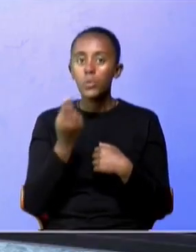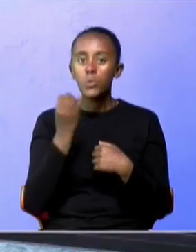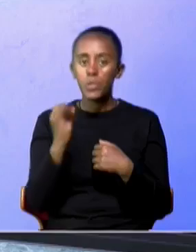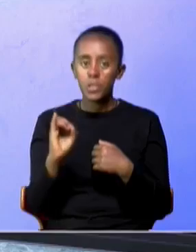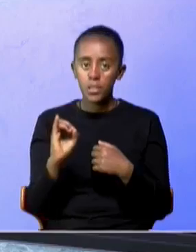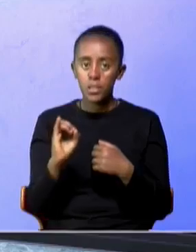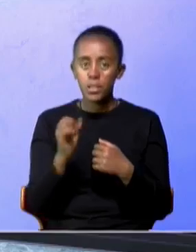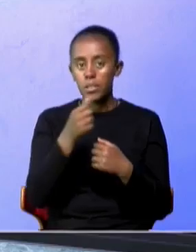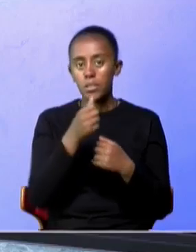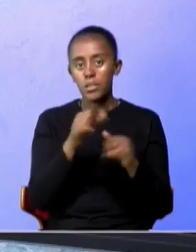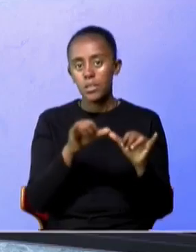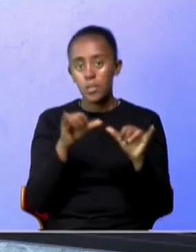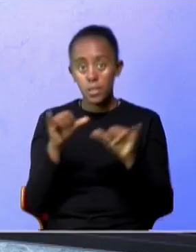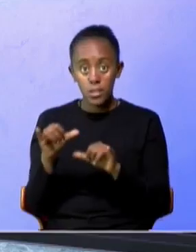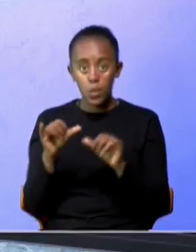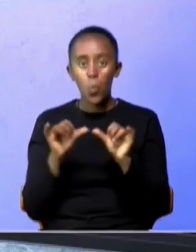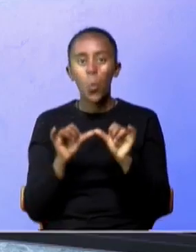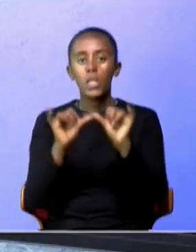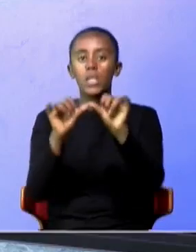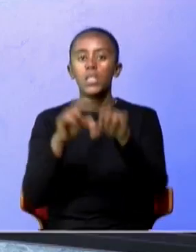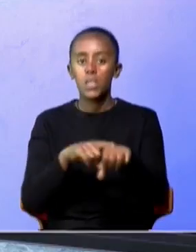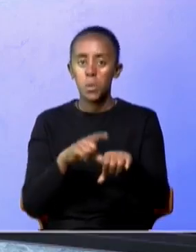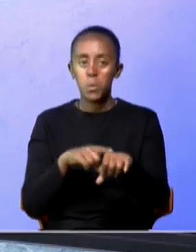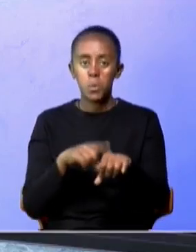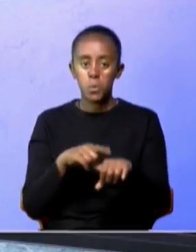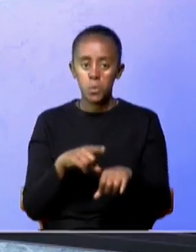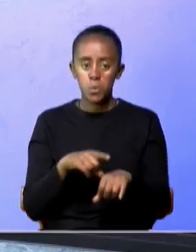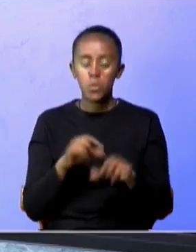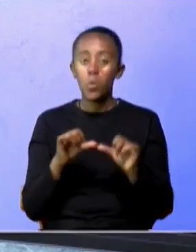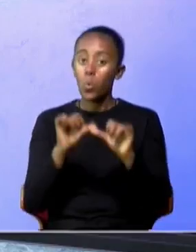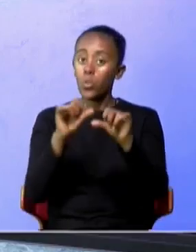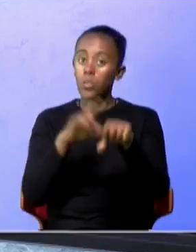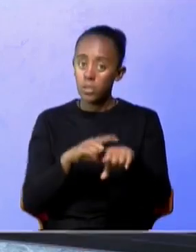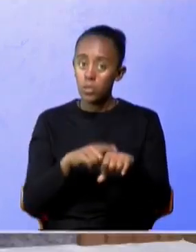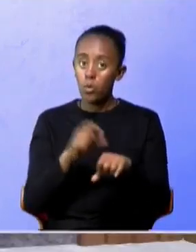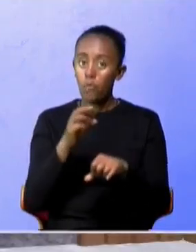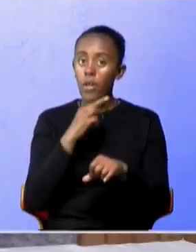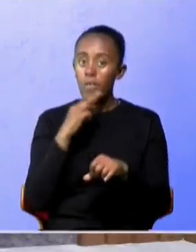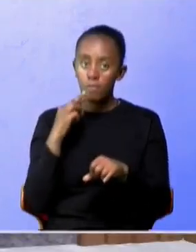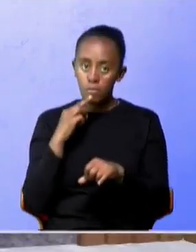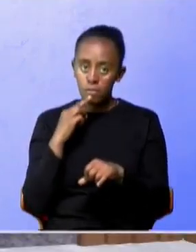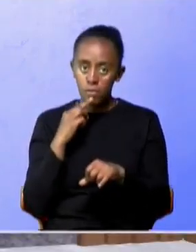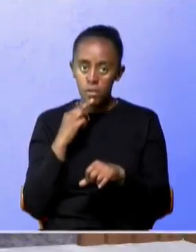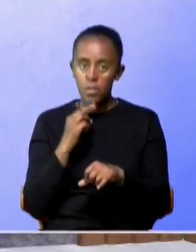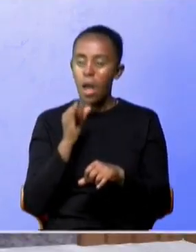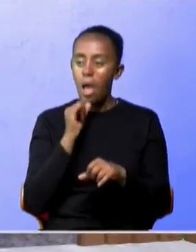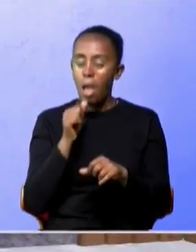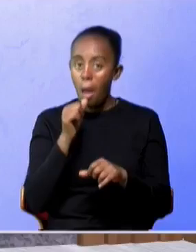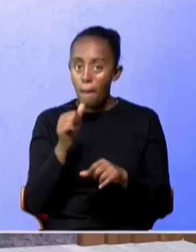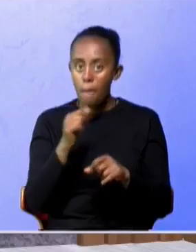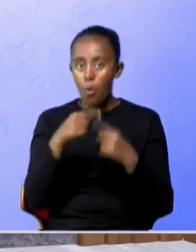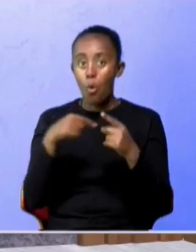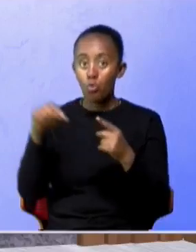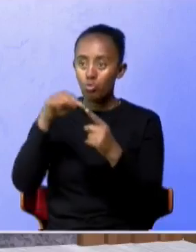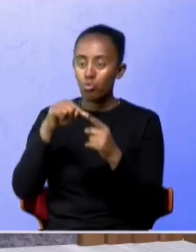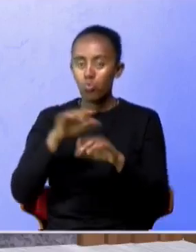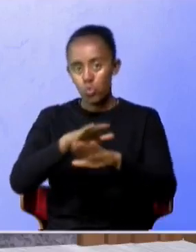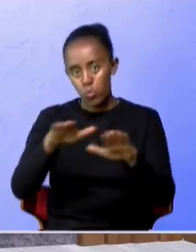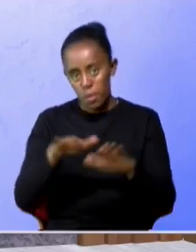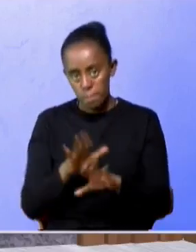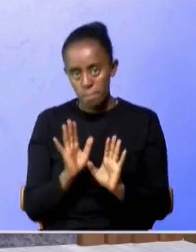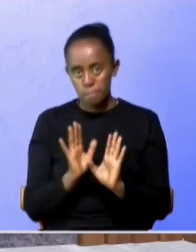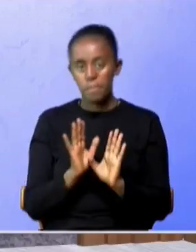it as a continuous tense, the continuous tense of a verb. I am going to swim. So